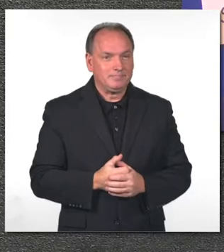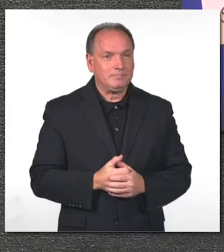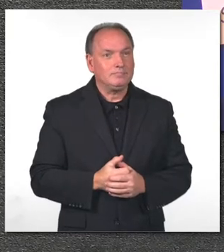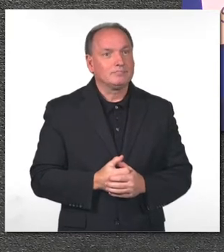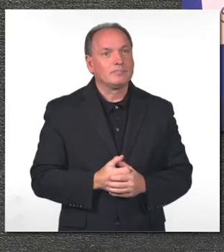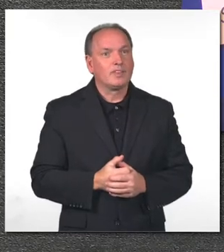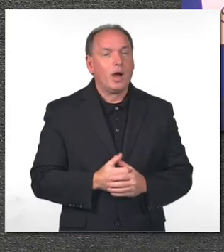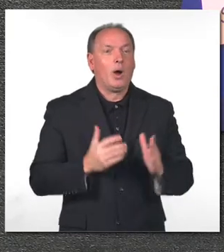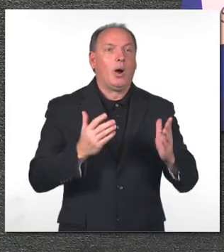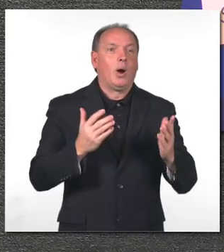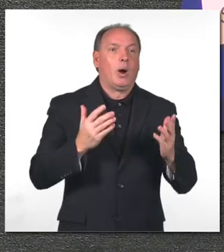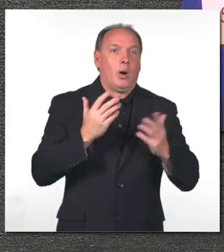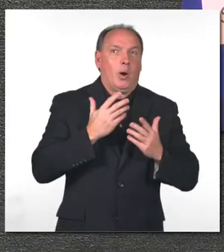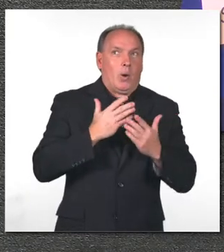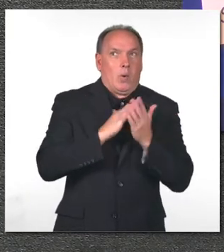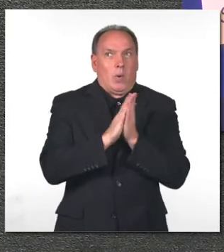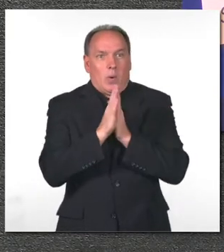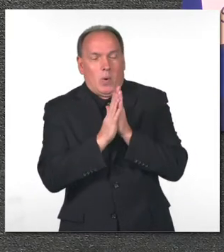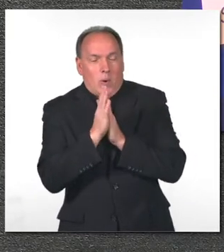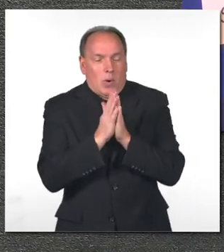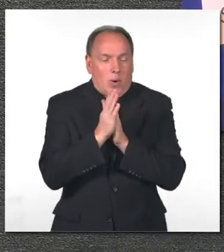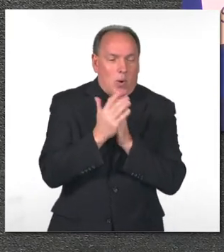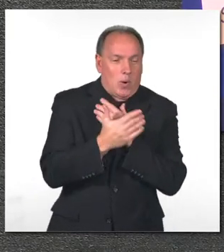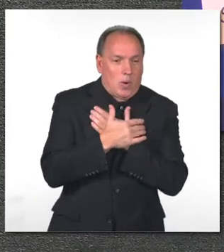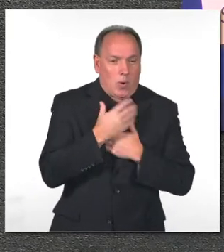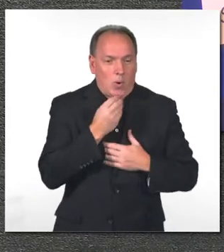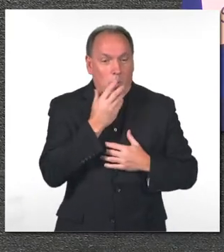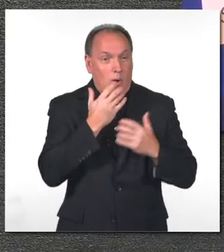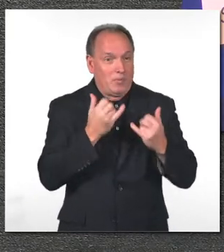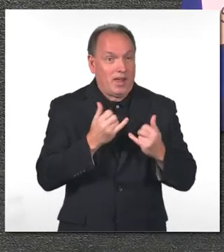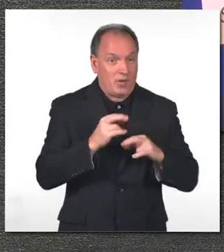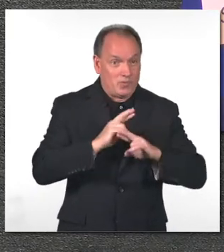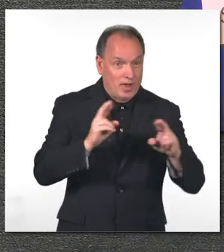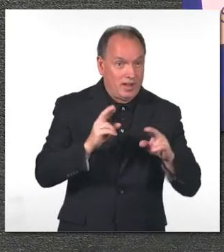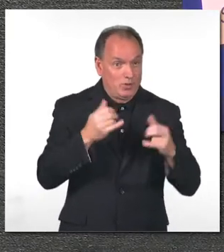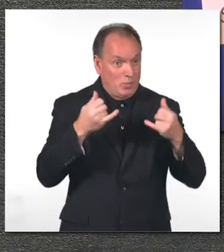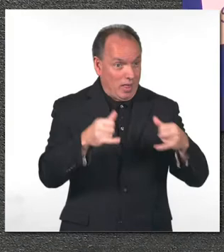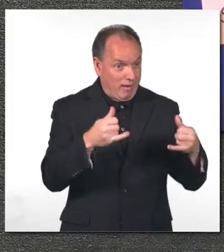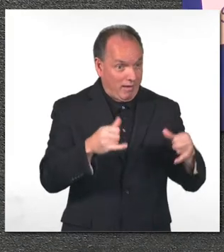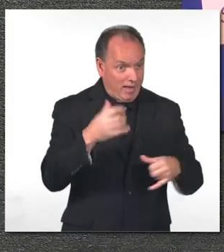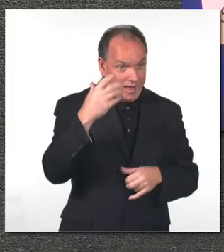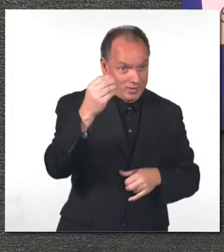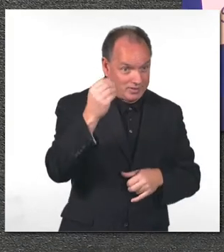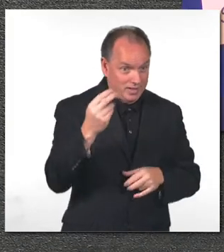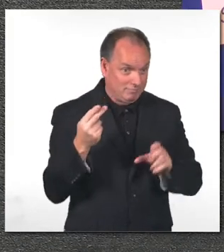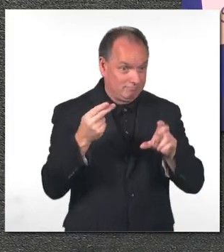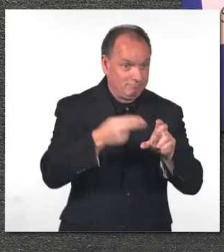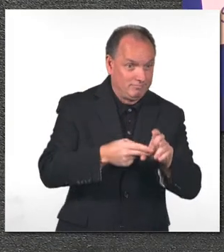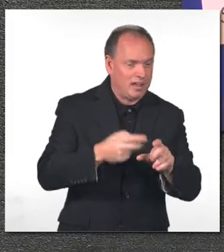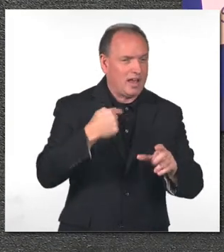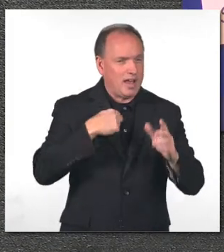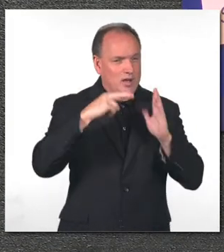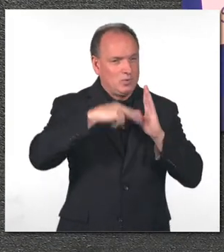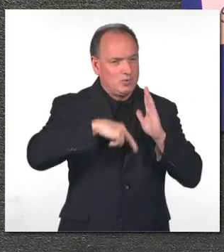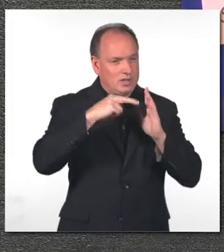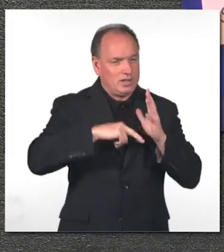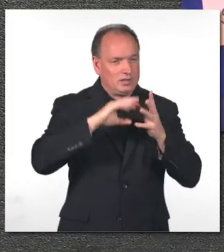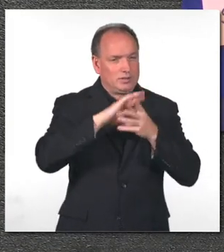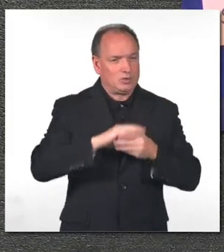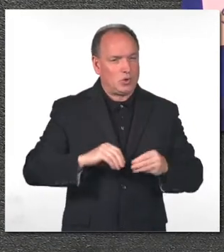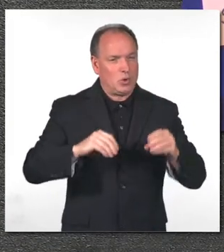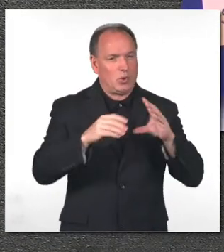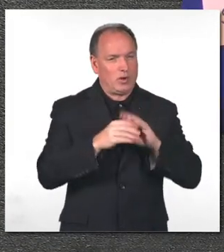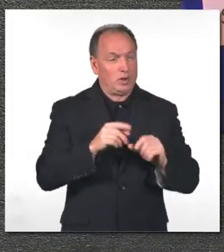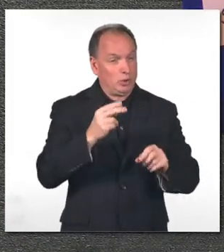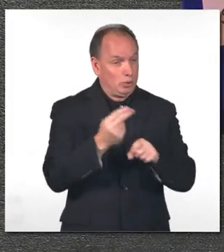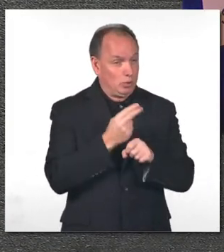Oh I think I'm pretty cozy now and ready to go play. So come join along as I read a story and in imagination